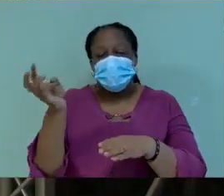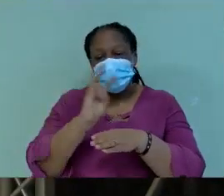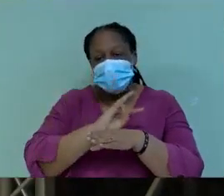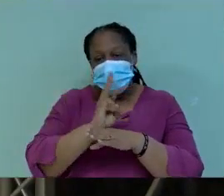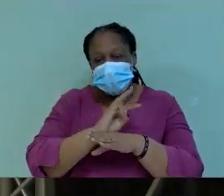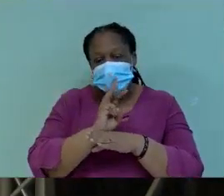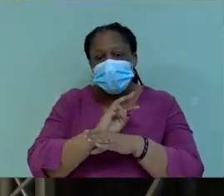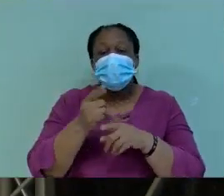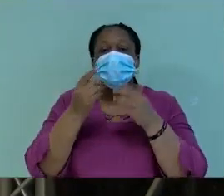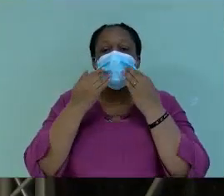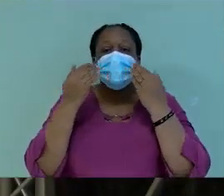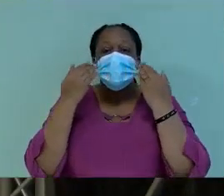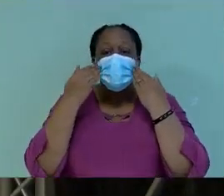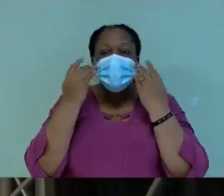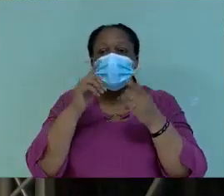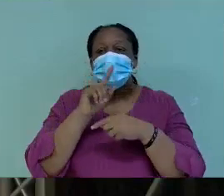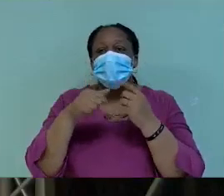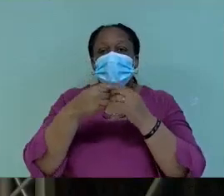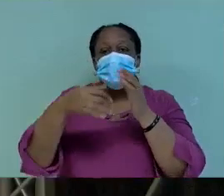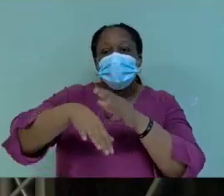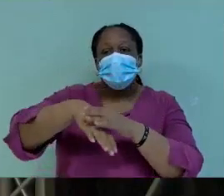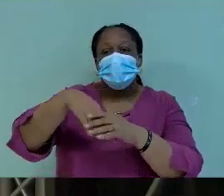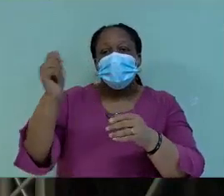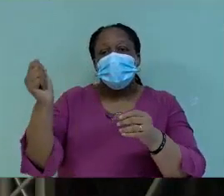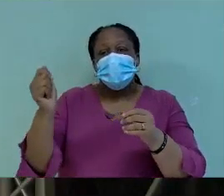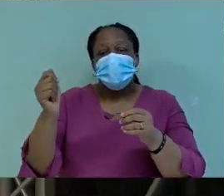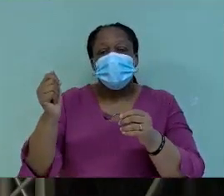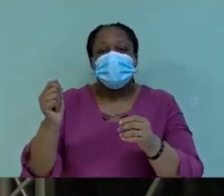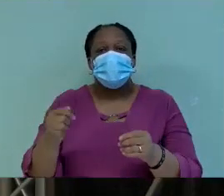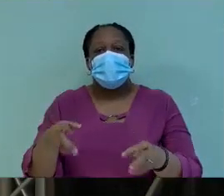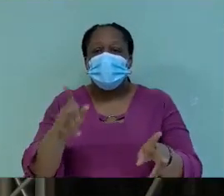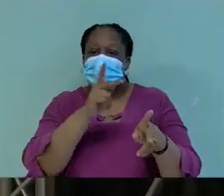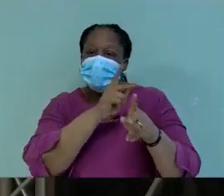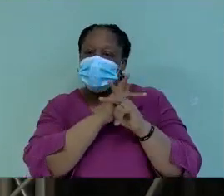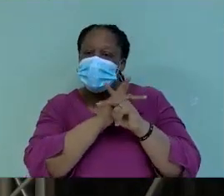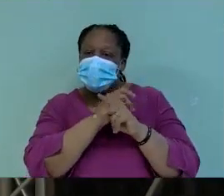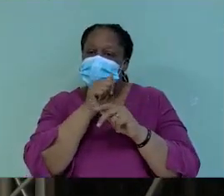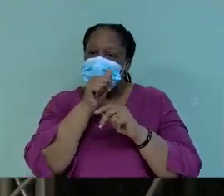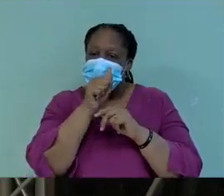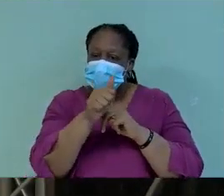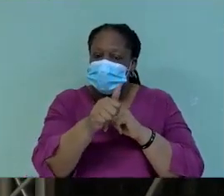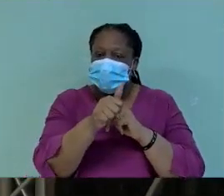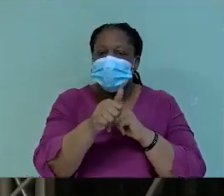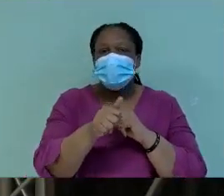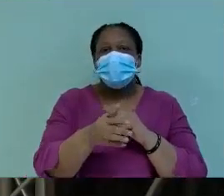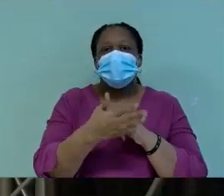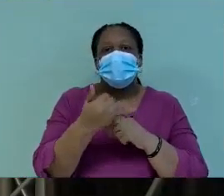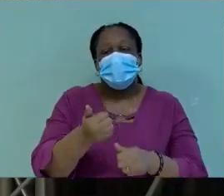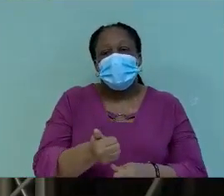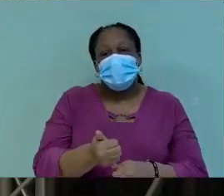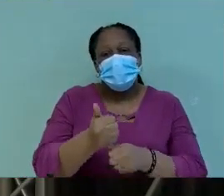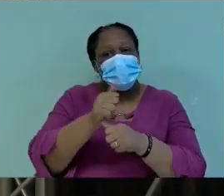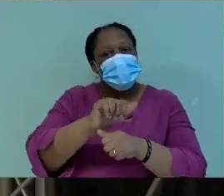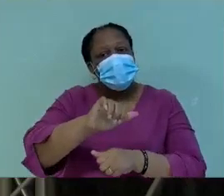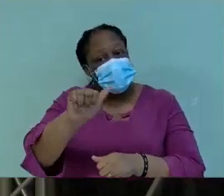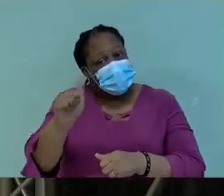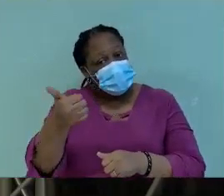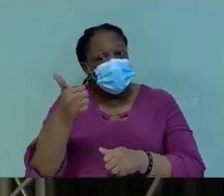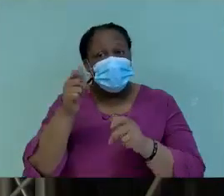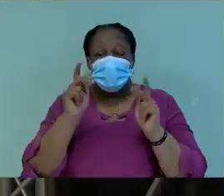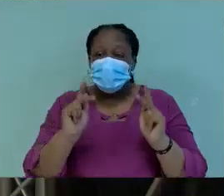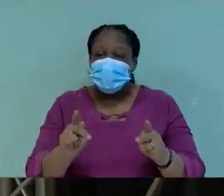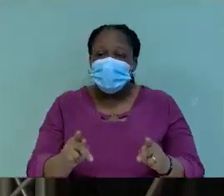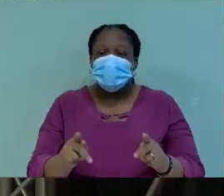face mask when in public spaces. Remember to protect yourself. Be supportive of others, especially